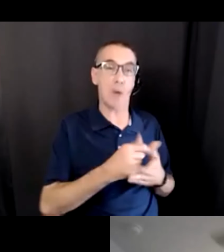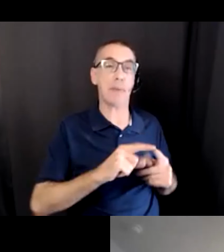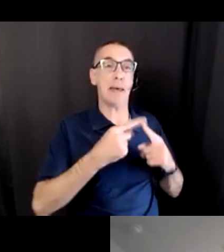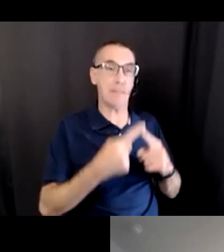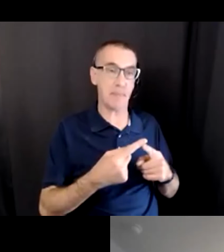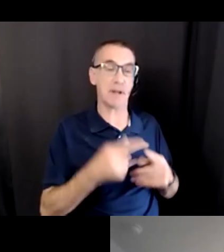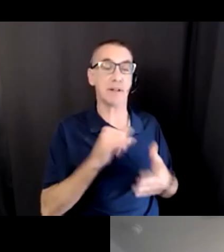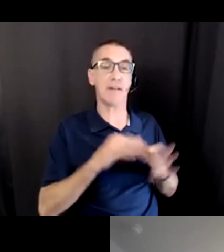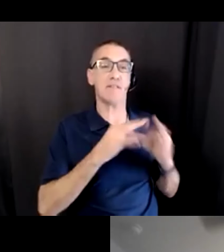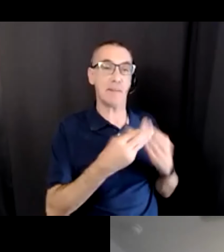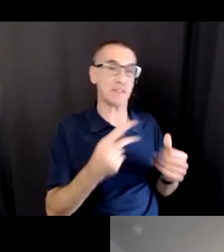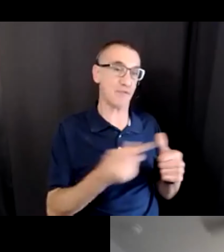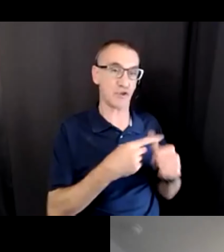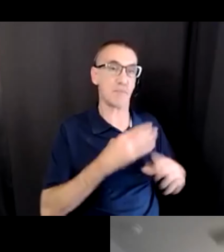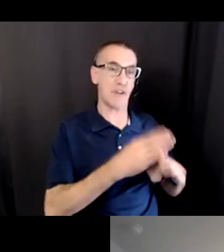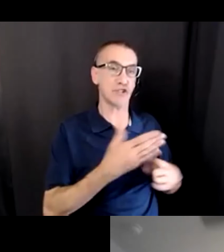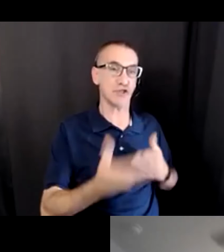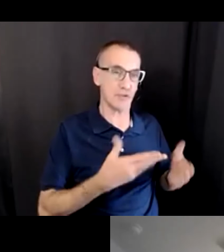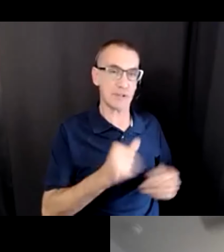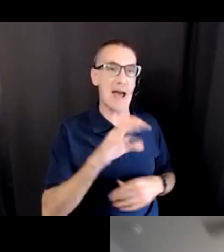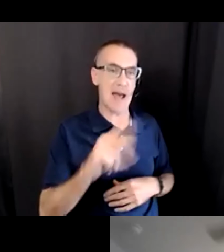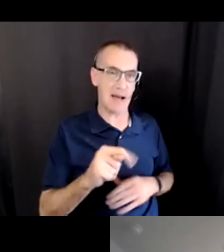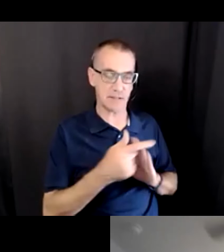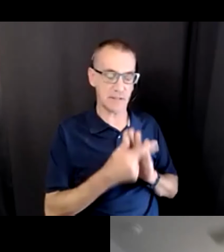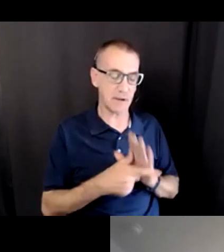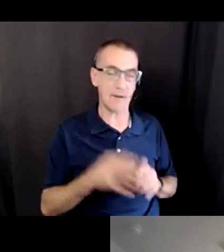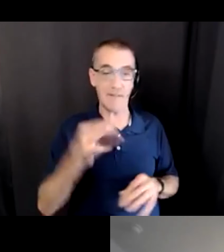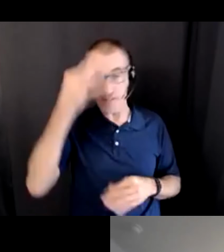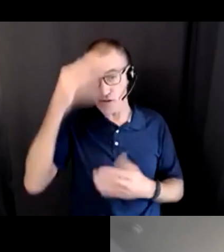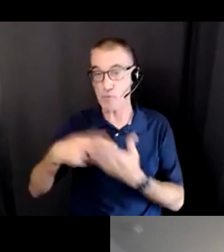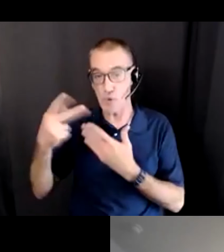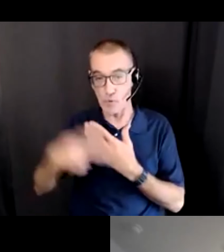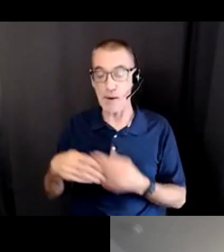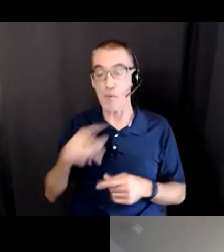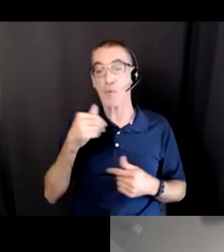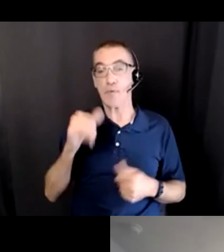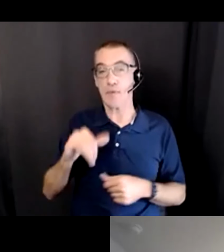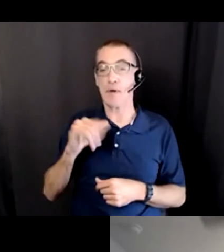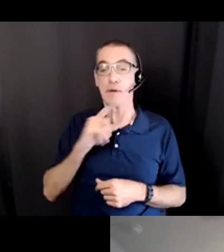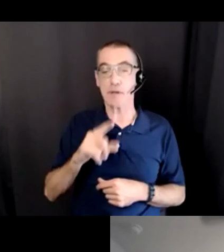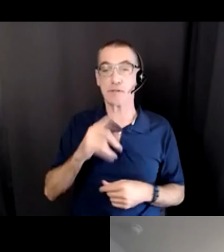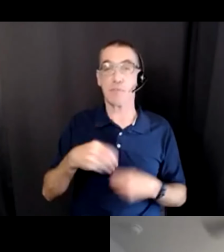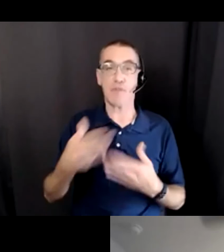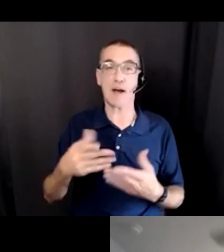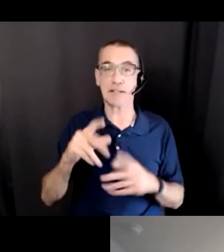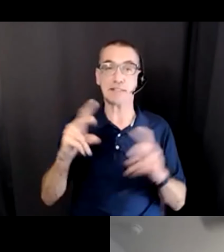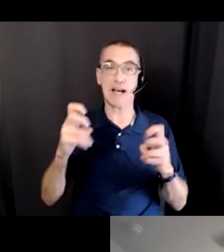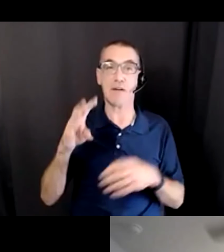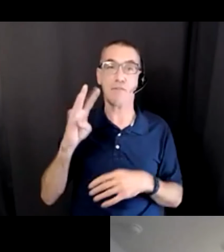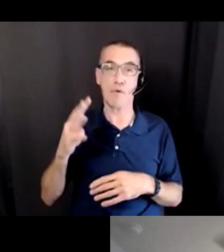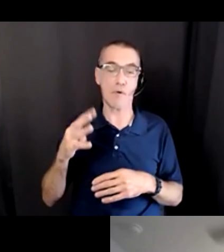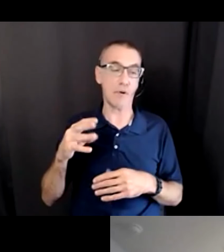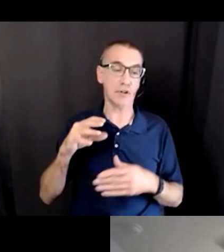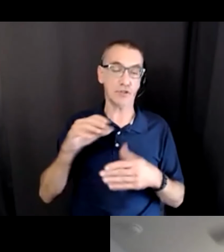the Families First Prevention and Services Act federal program, which provides Title IV dollars, which